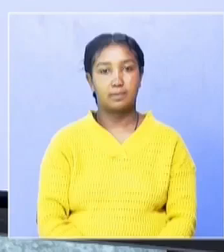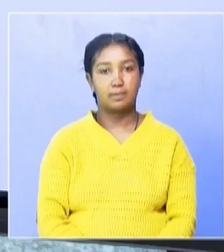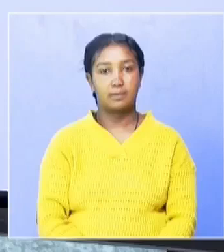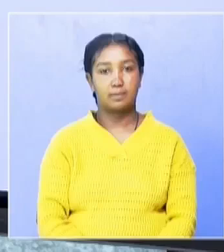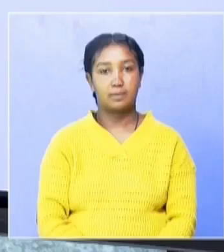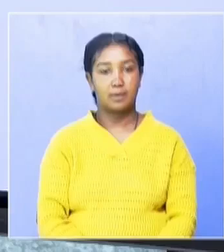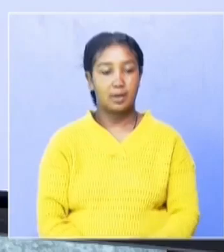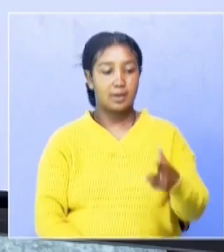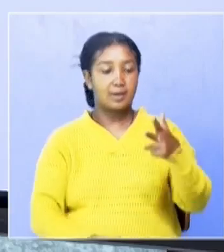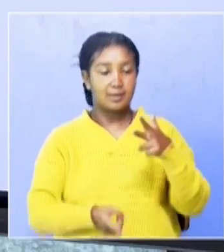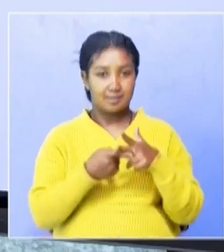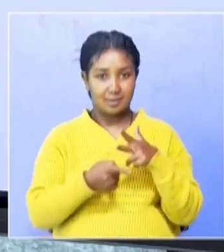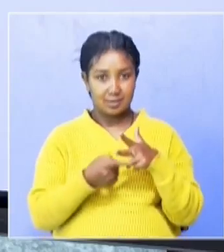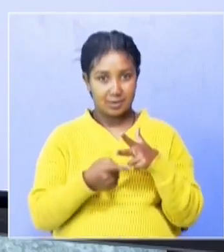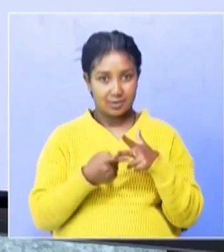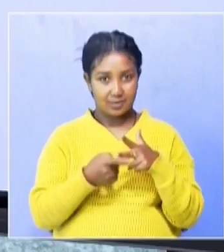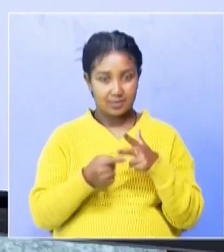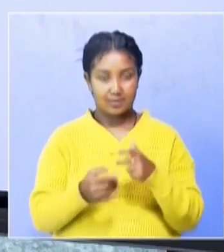Number 3.